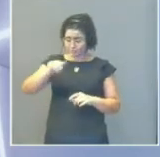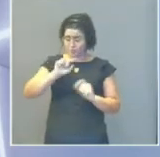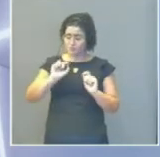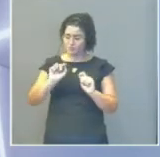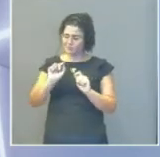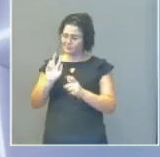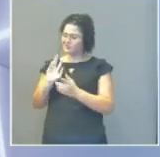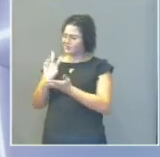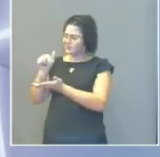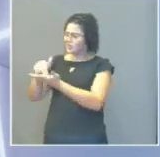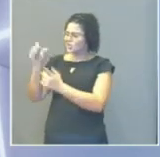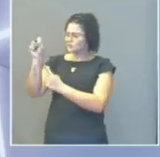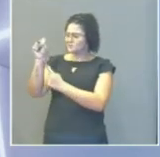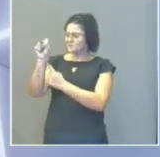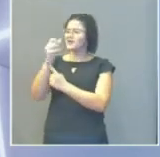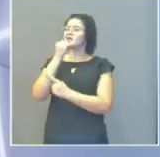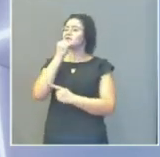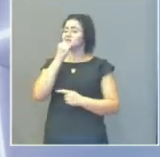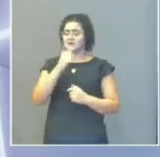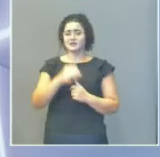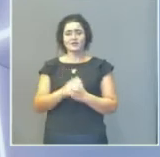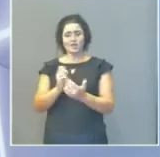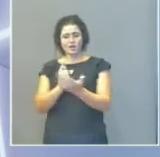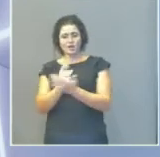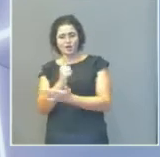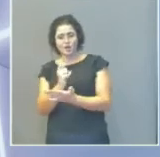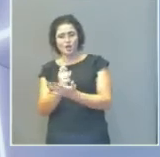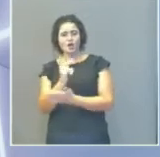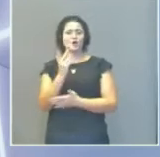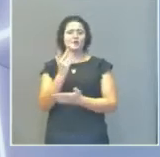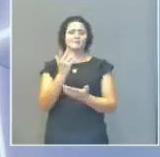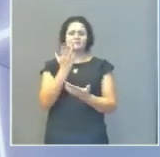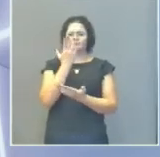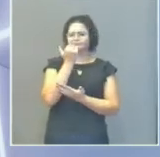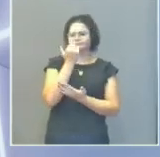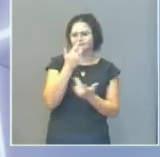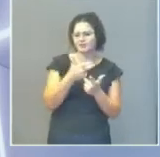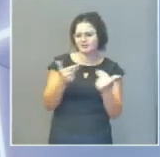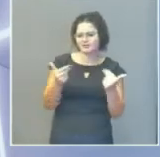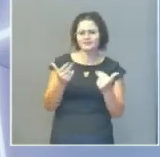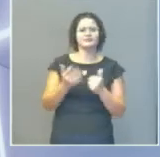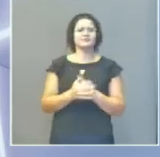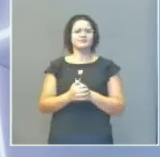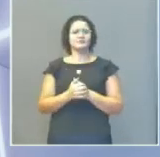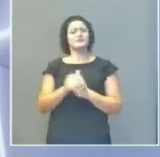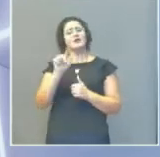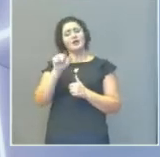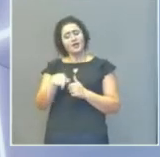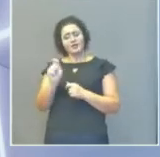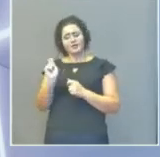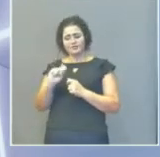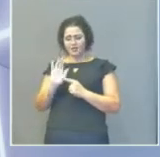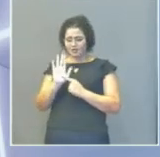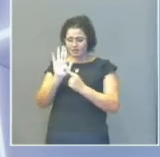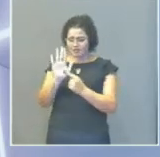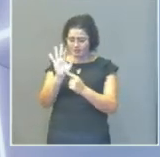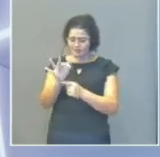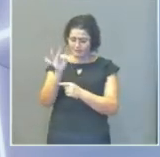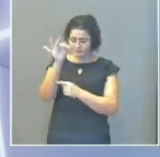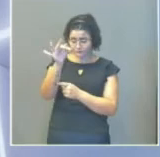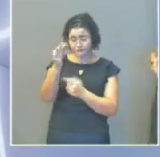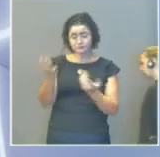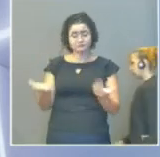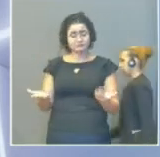supermarket and buy food and groceries, that is a way of performing the future. When I say the future